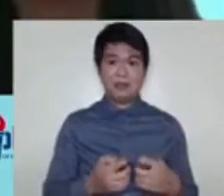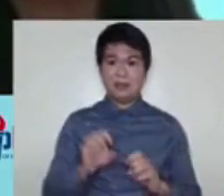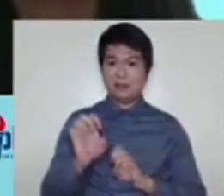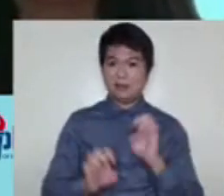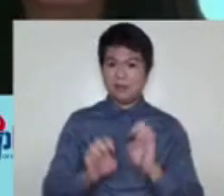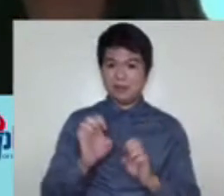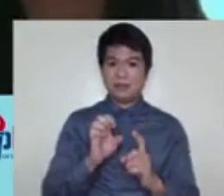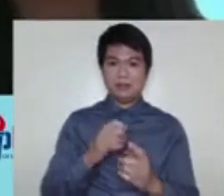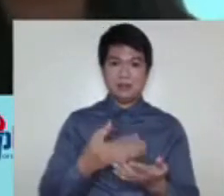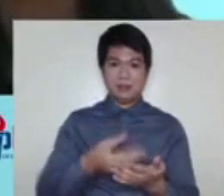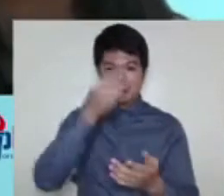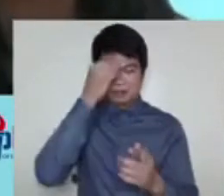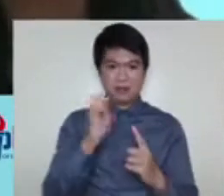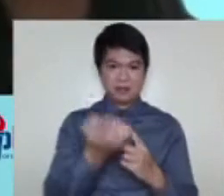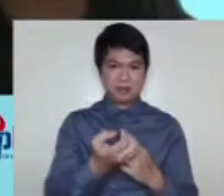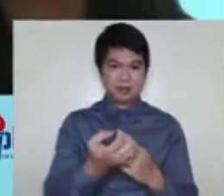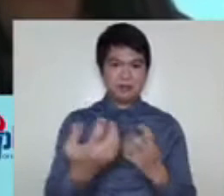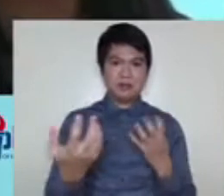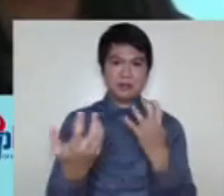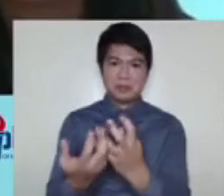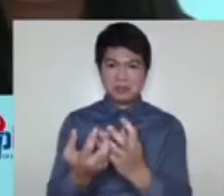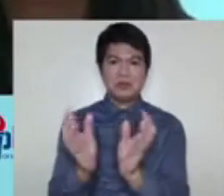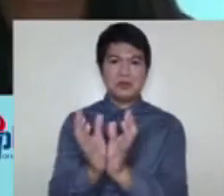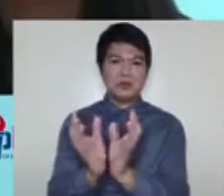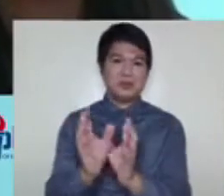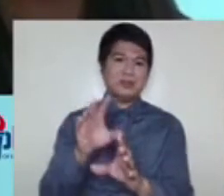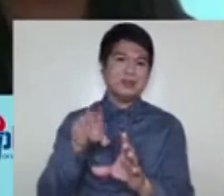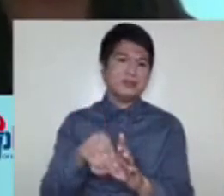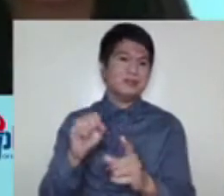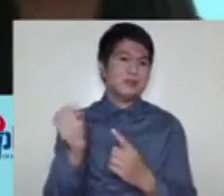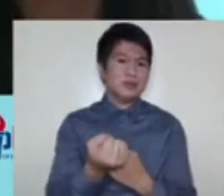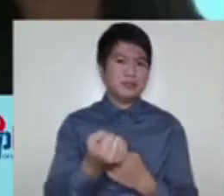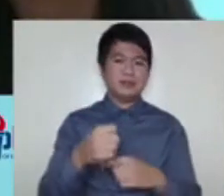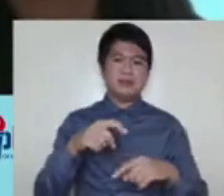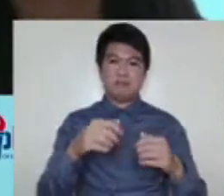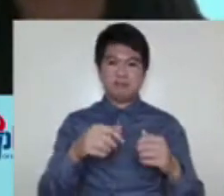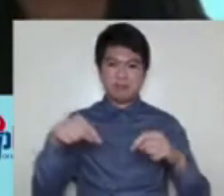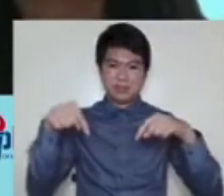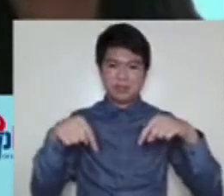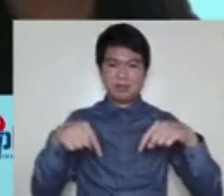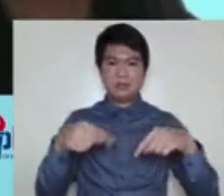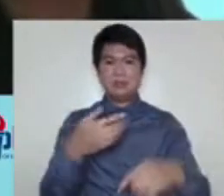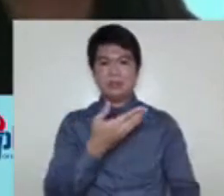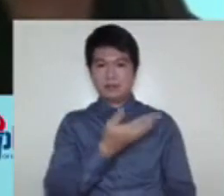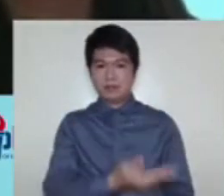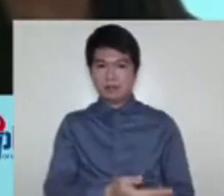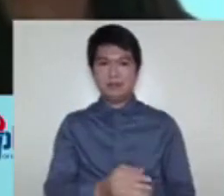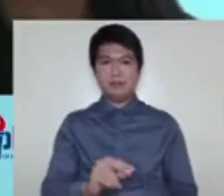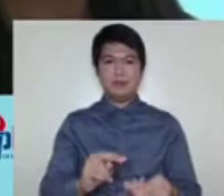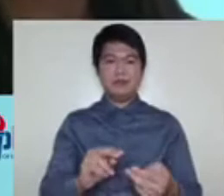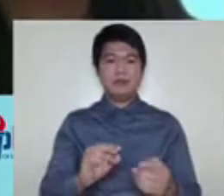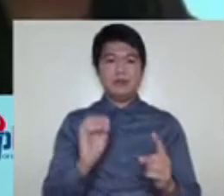to community context. And at the bottom of our matrix for objective 13, we have here